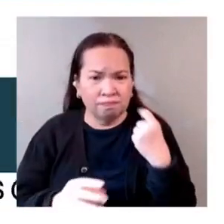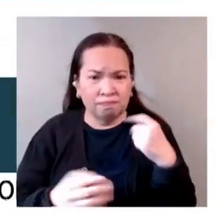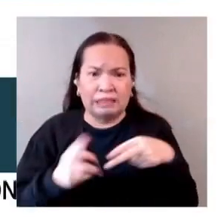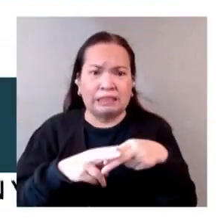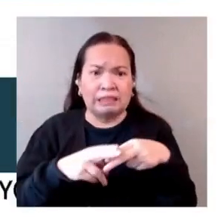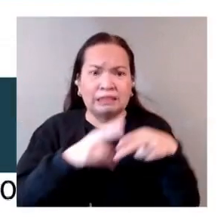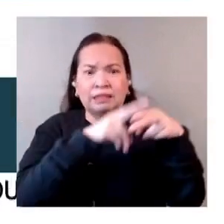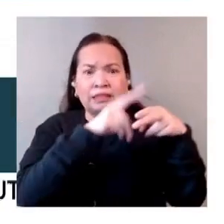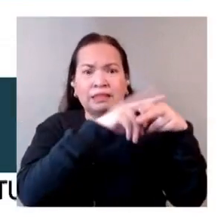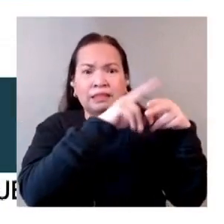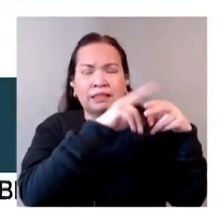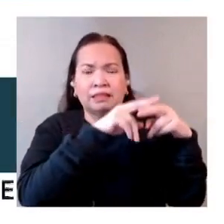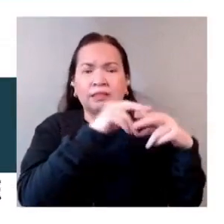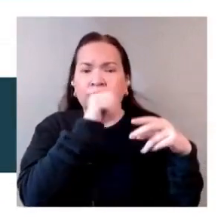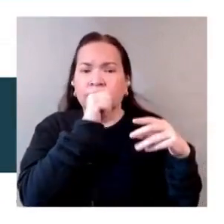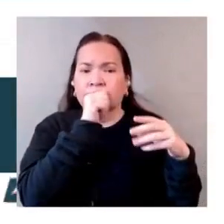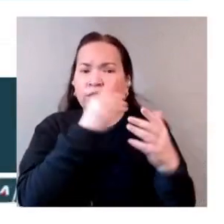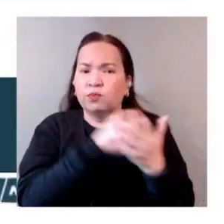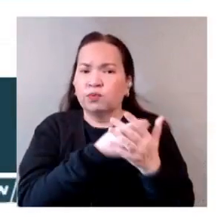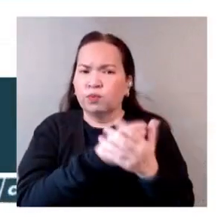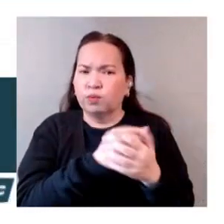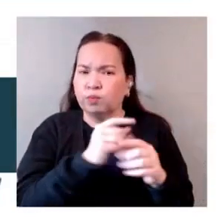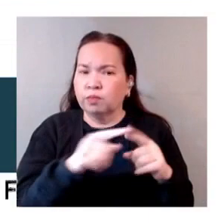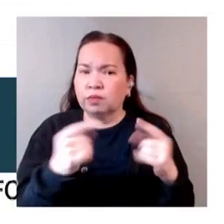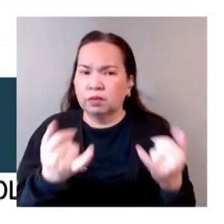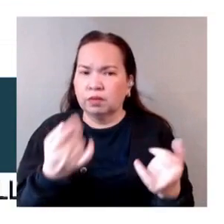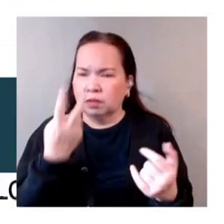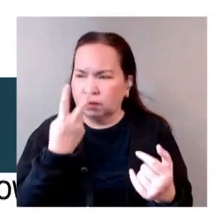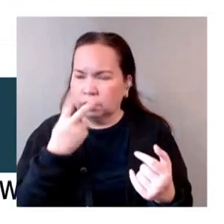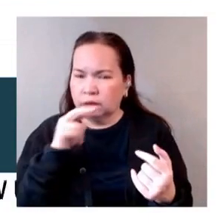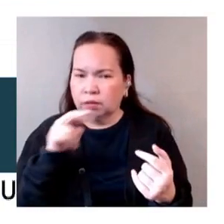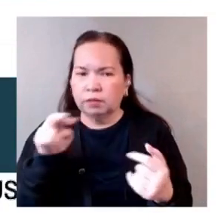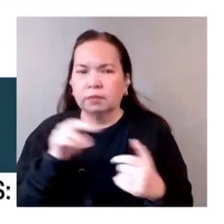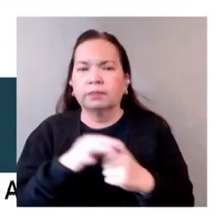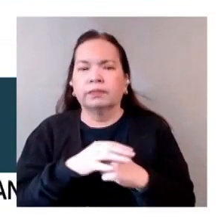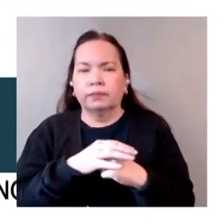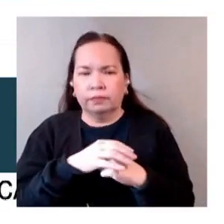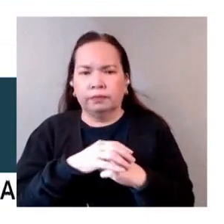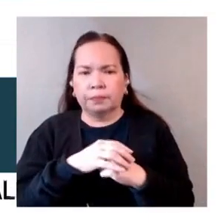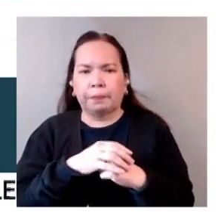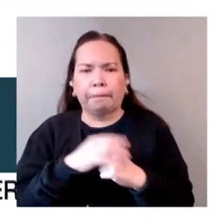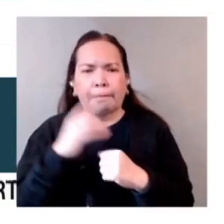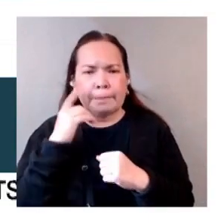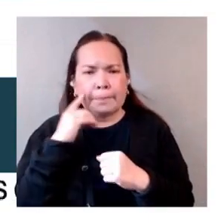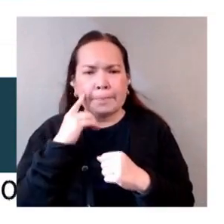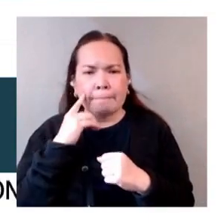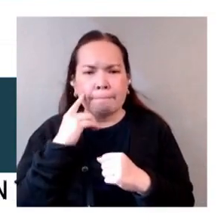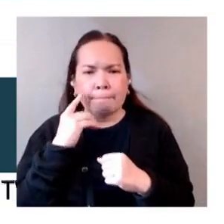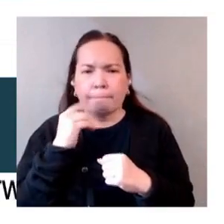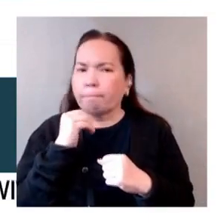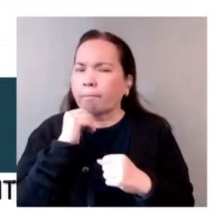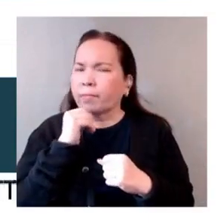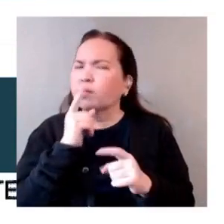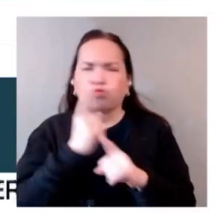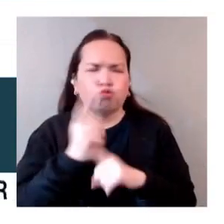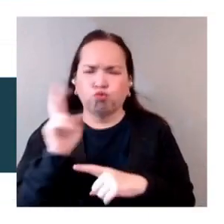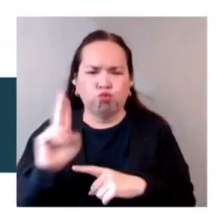yung confidential fund. Pero ngayon, ang nakikita natin is tila hindi siya napunta